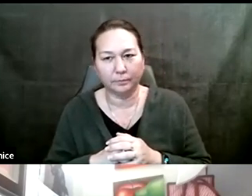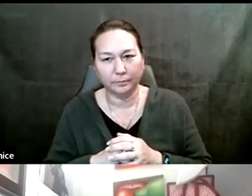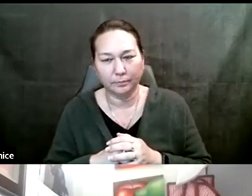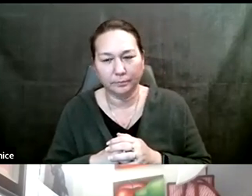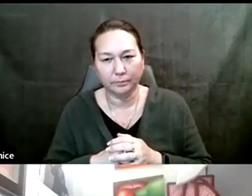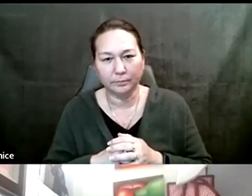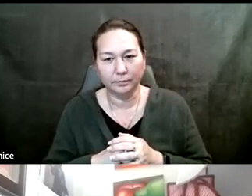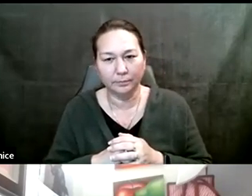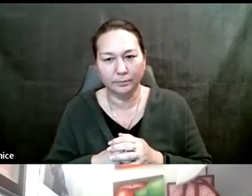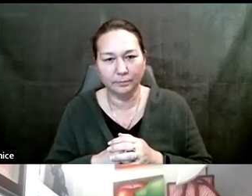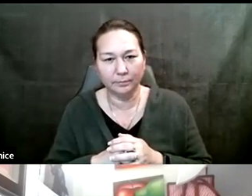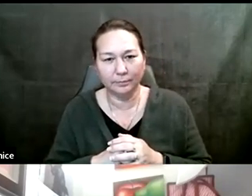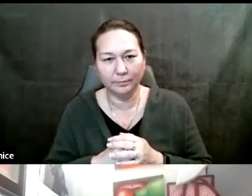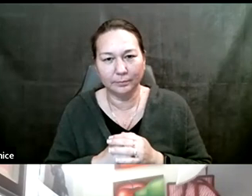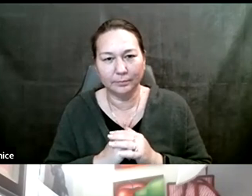o